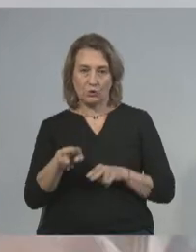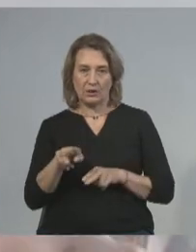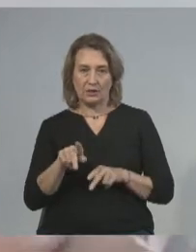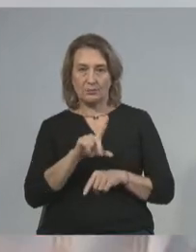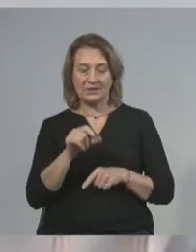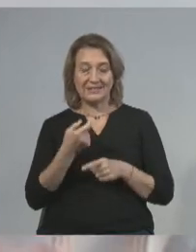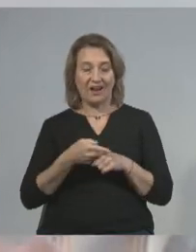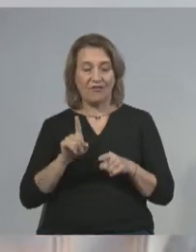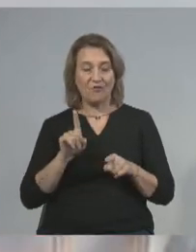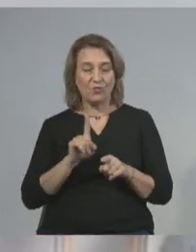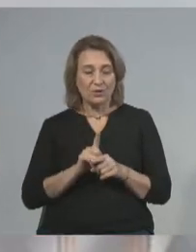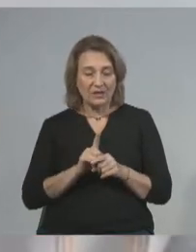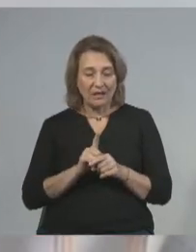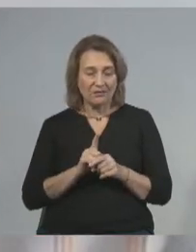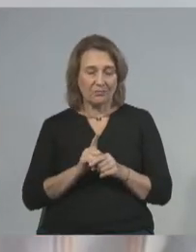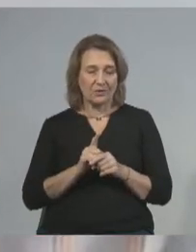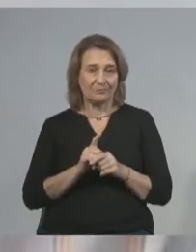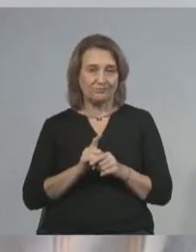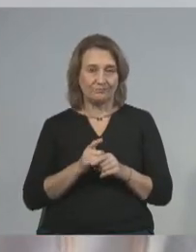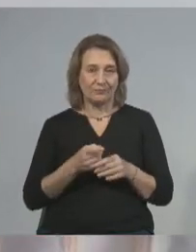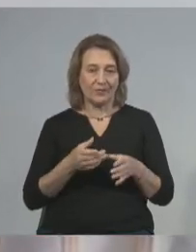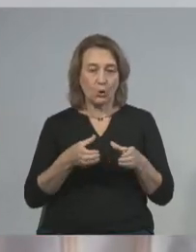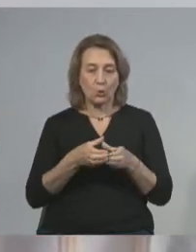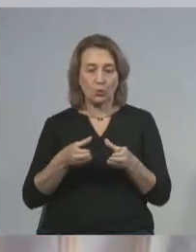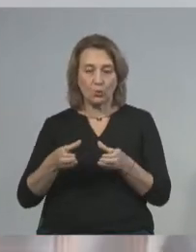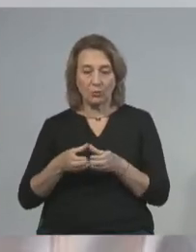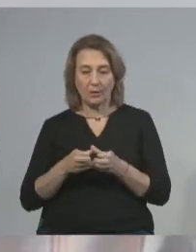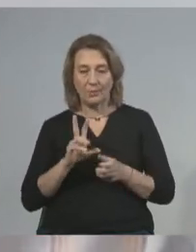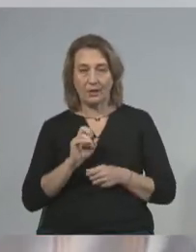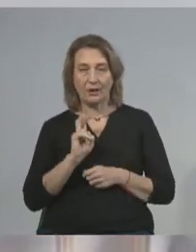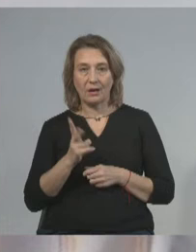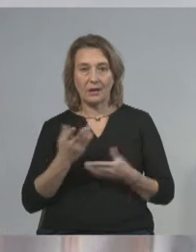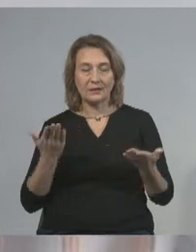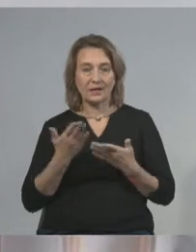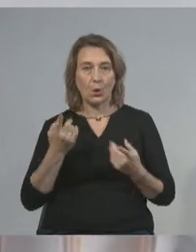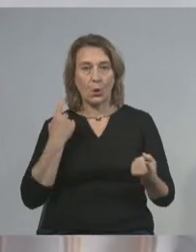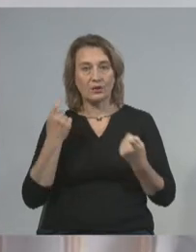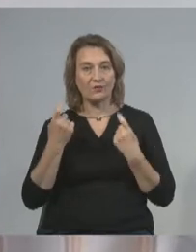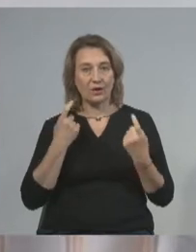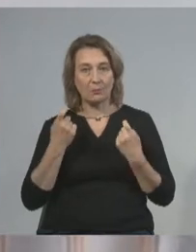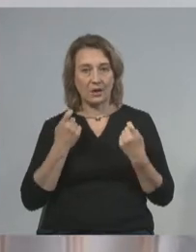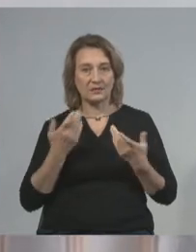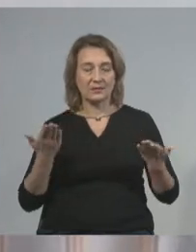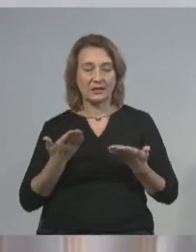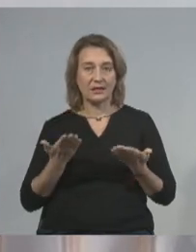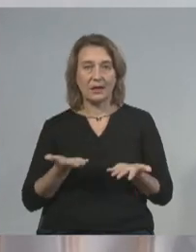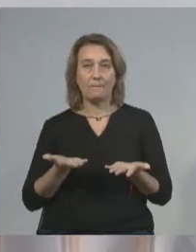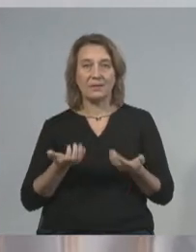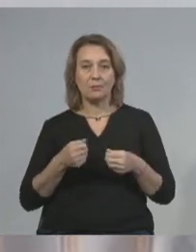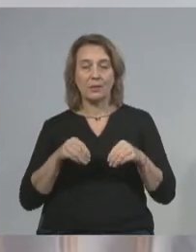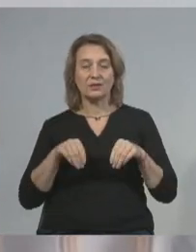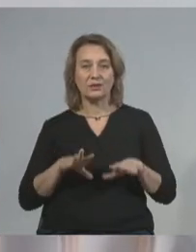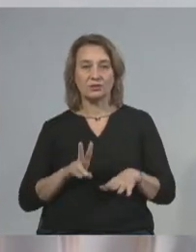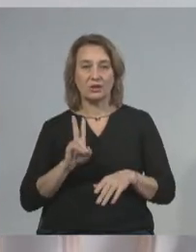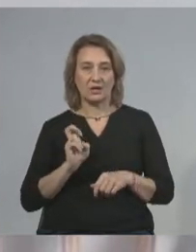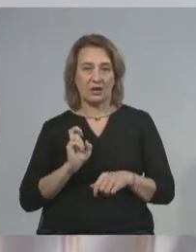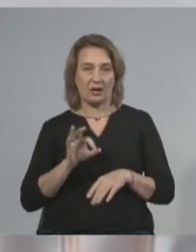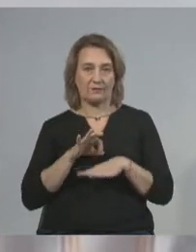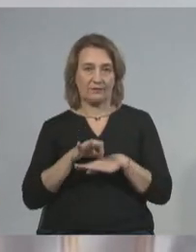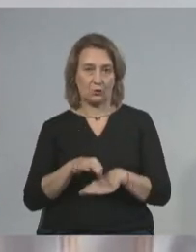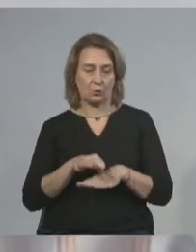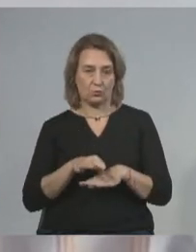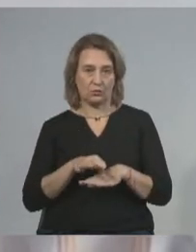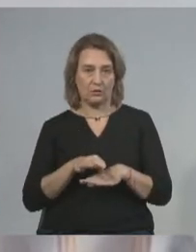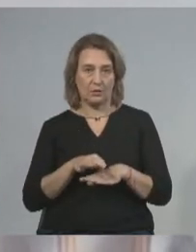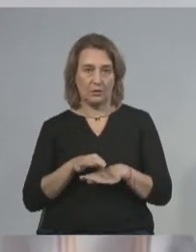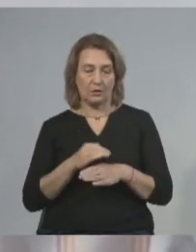observations uh uh observing these vulnerable groups and what decisions they are